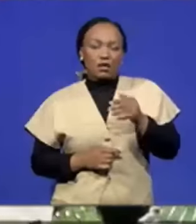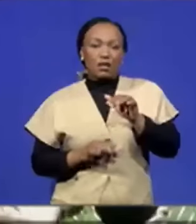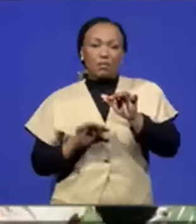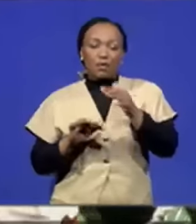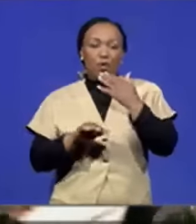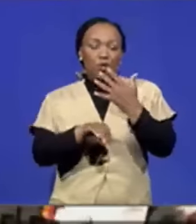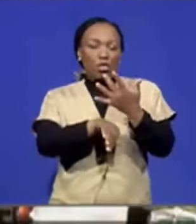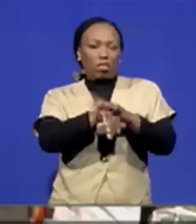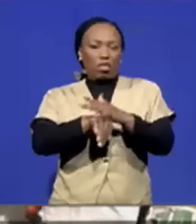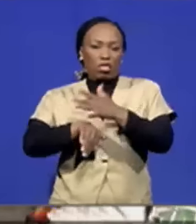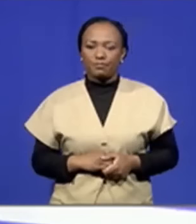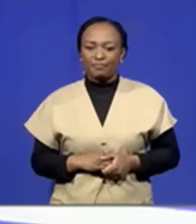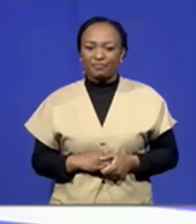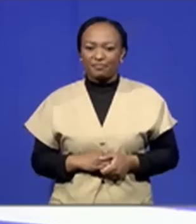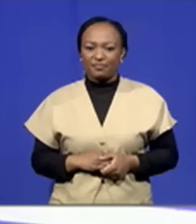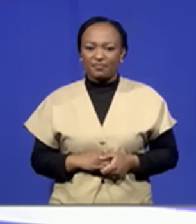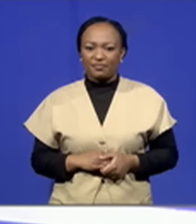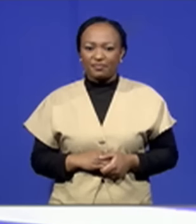monongwaga.